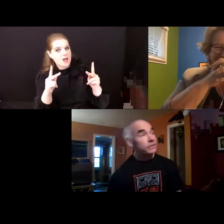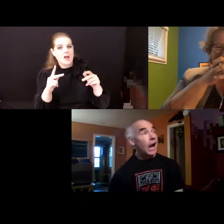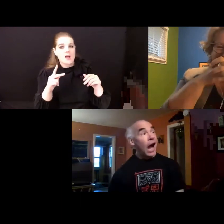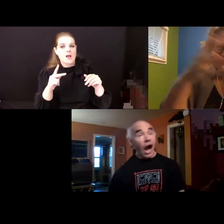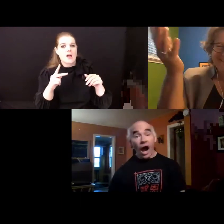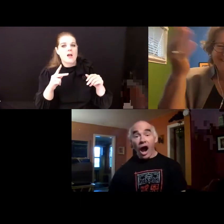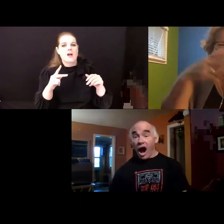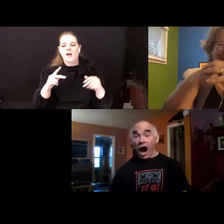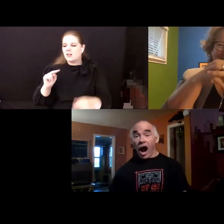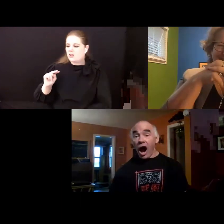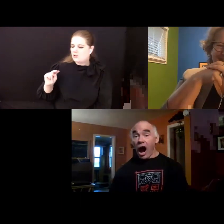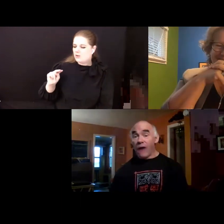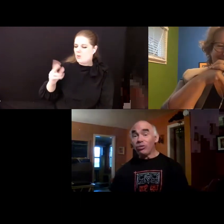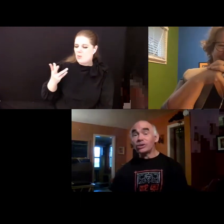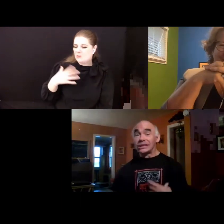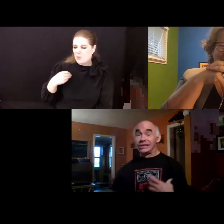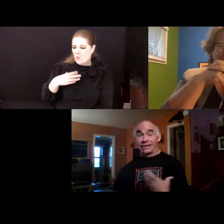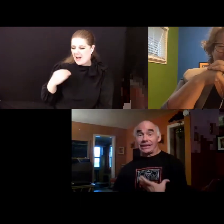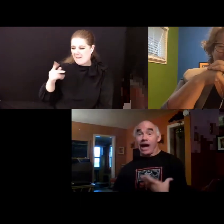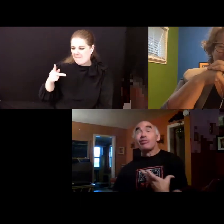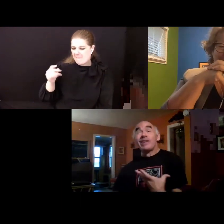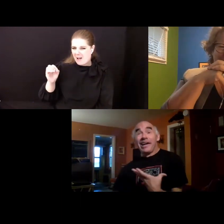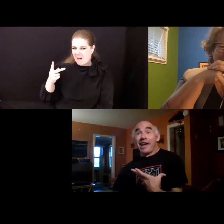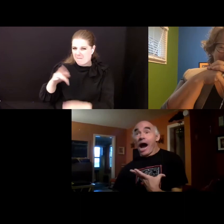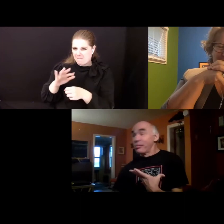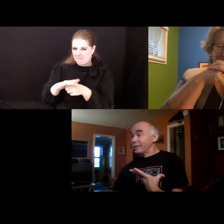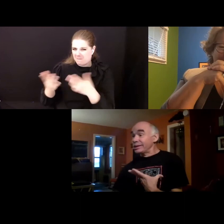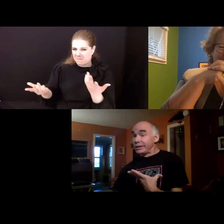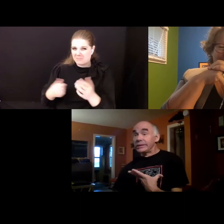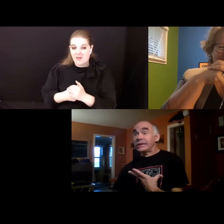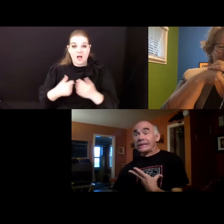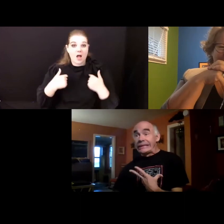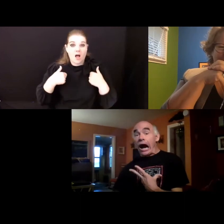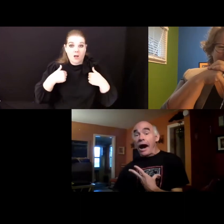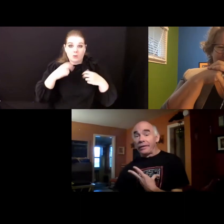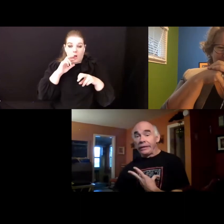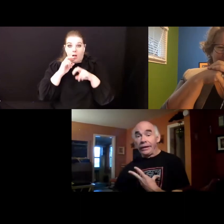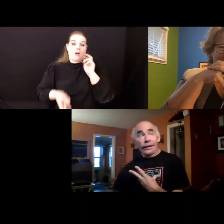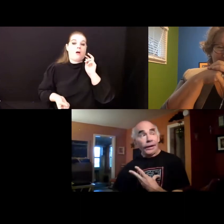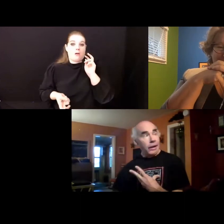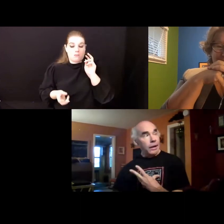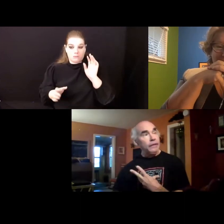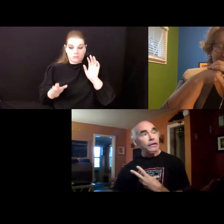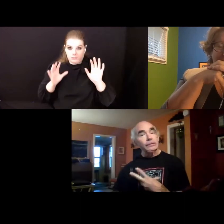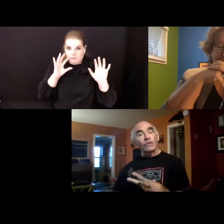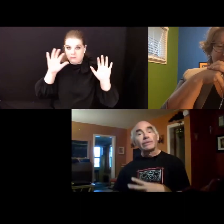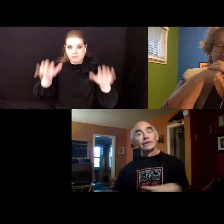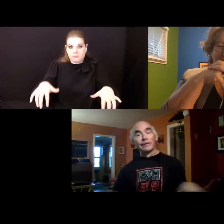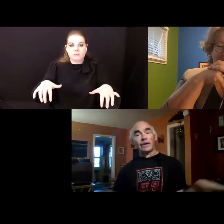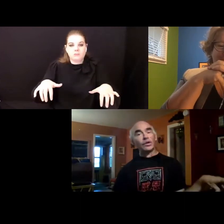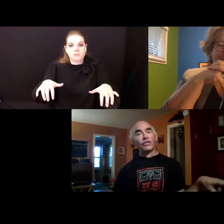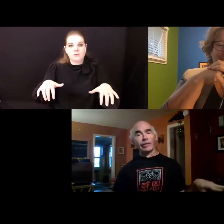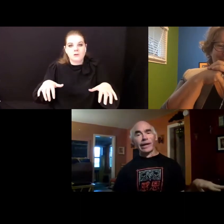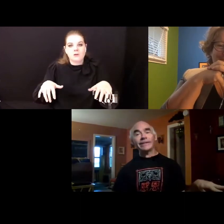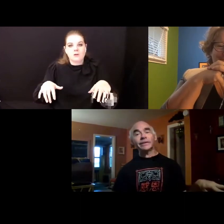But I was astounded. I was in shock. And I looked over to